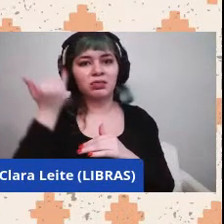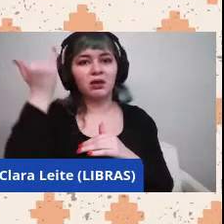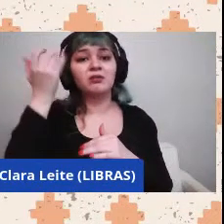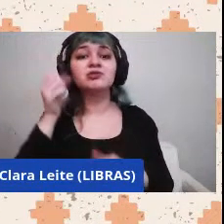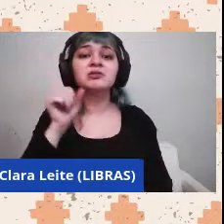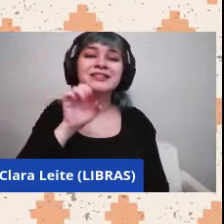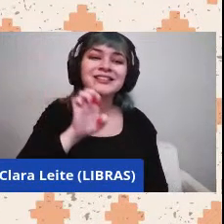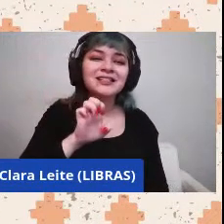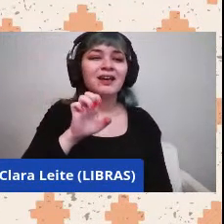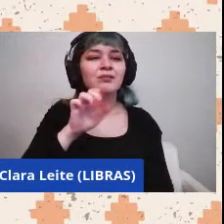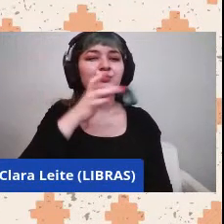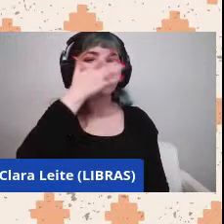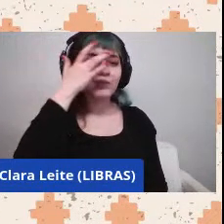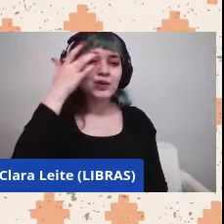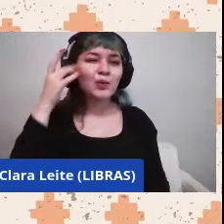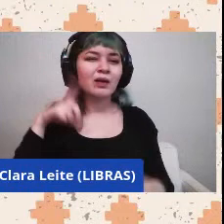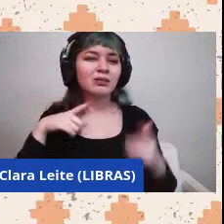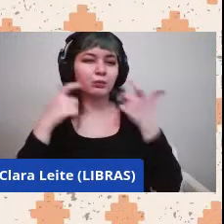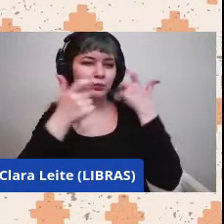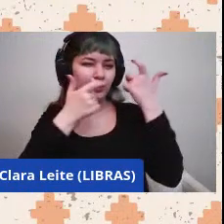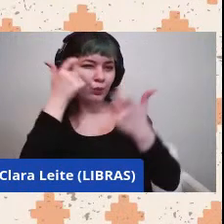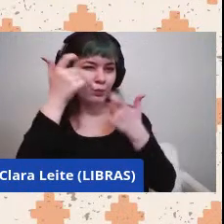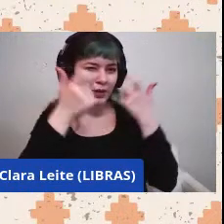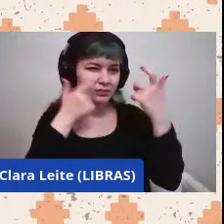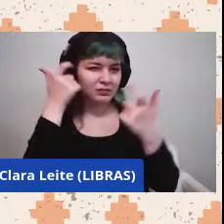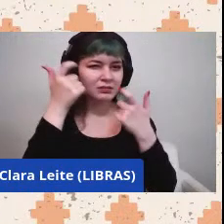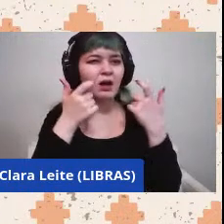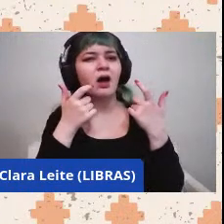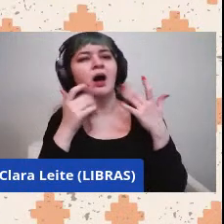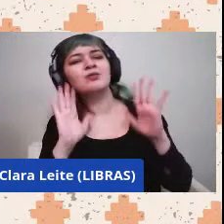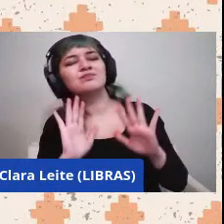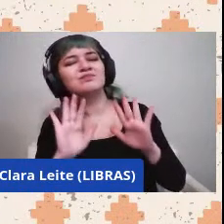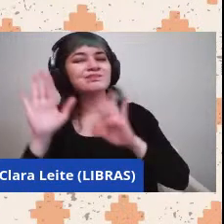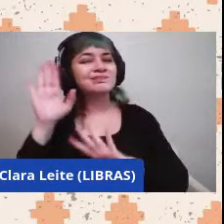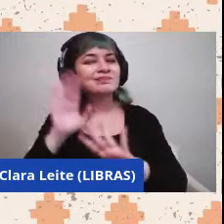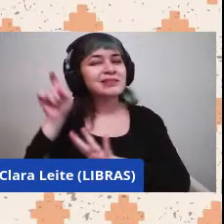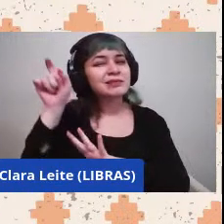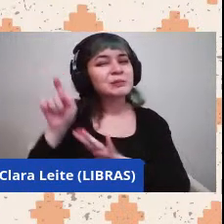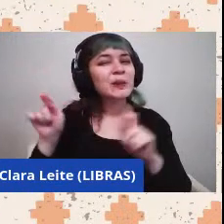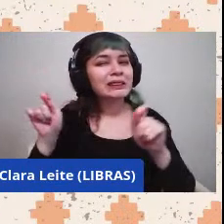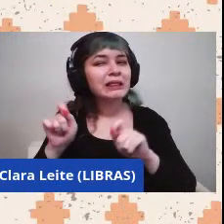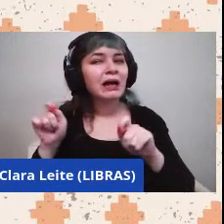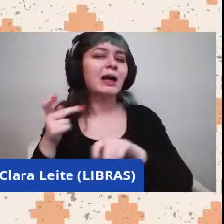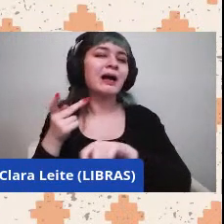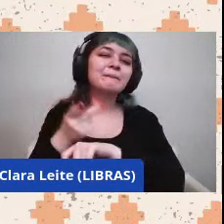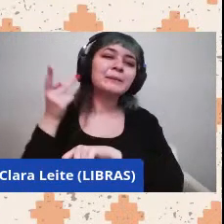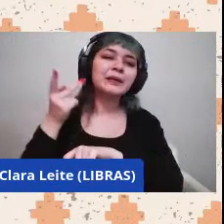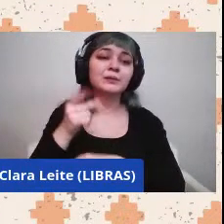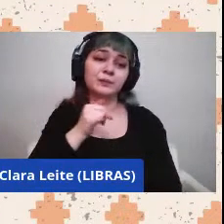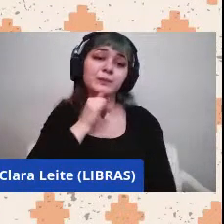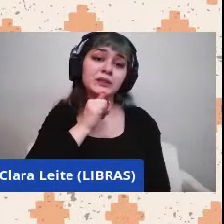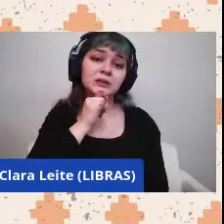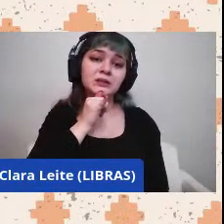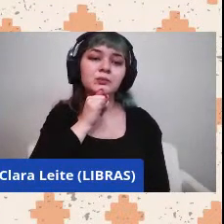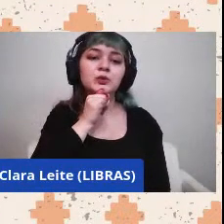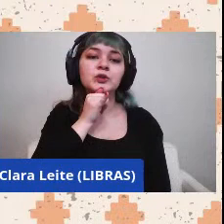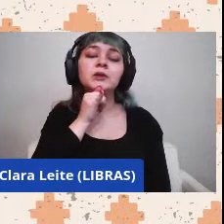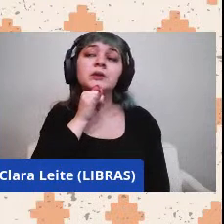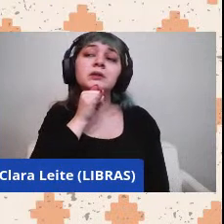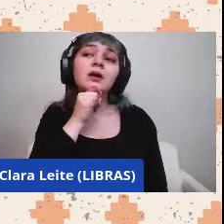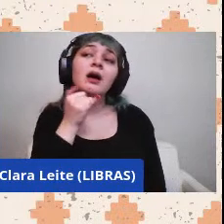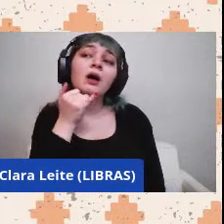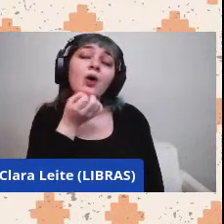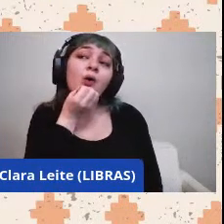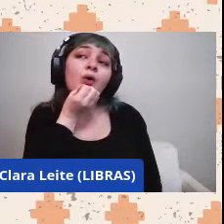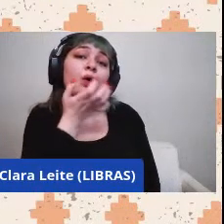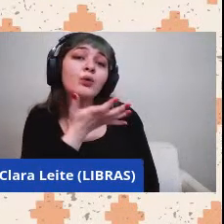are any significant areas of concern, that addressing them as the